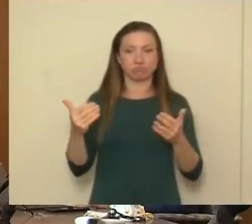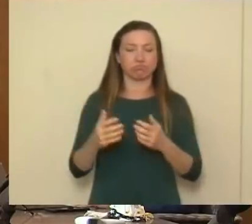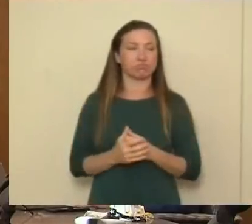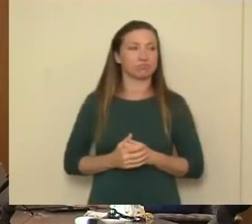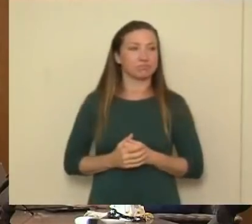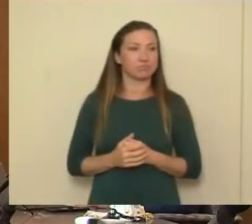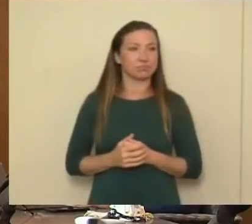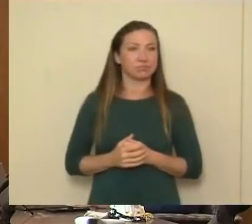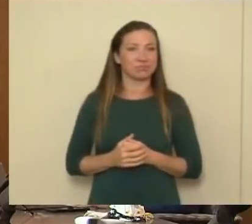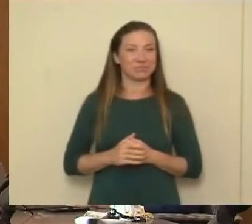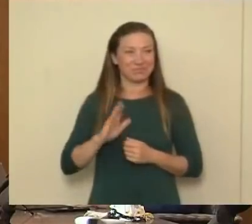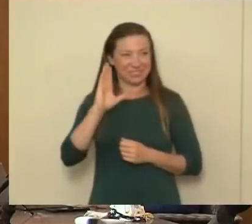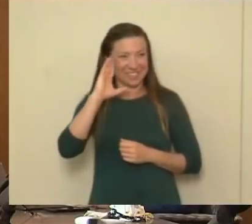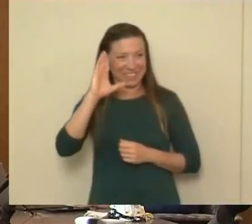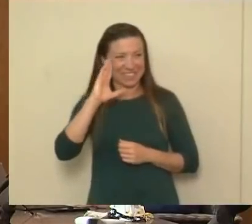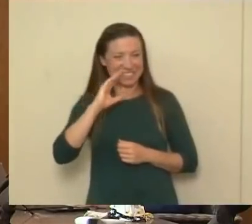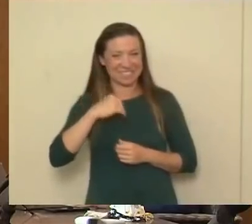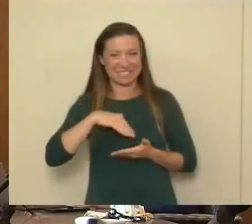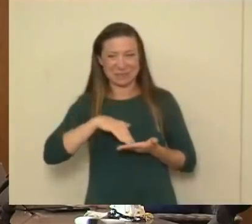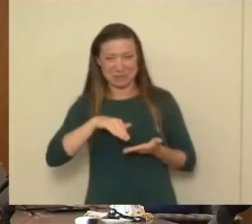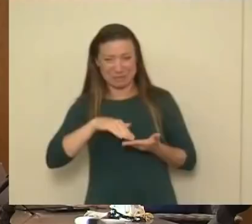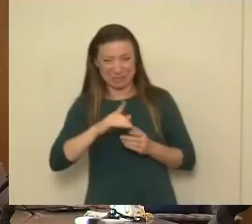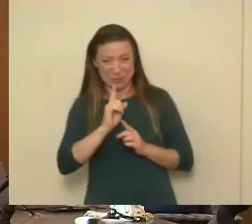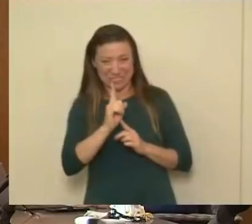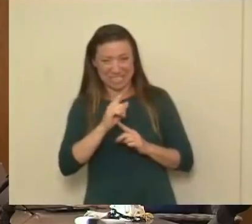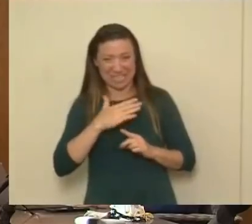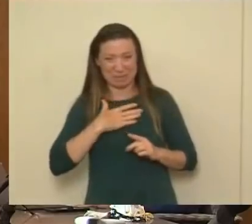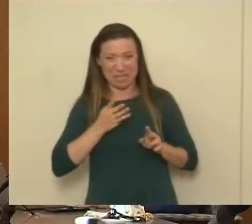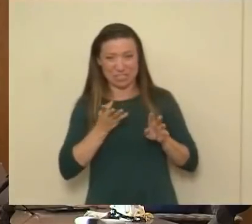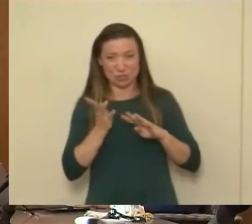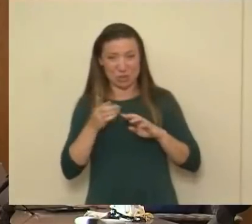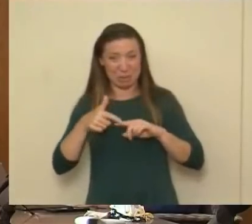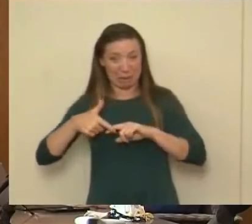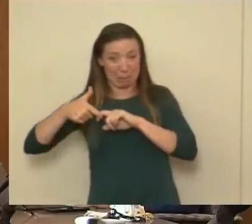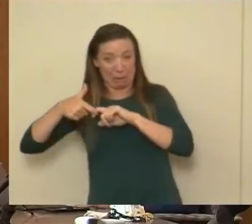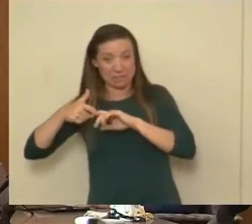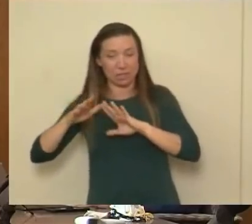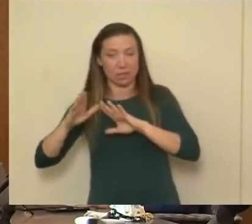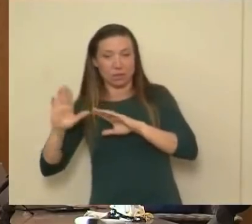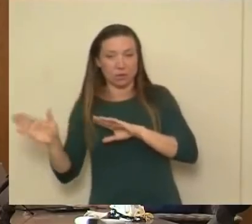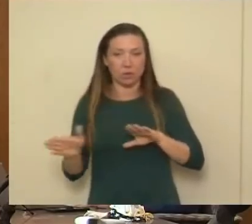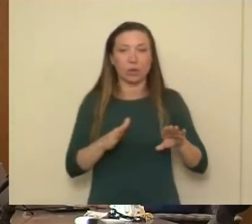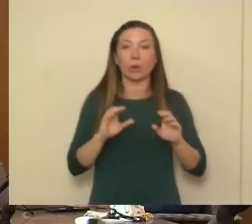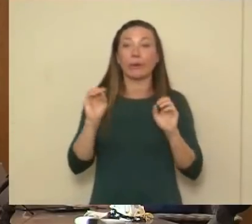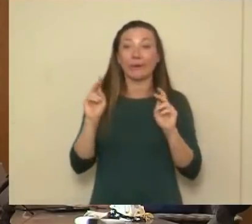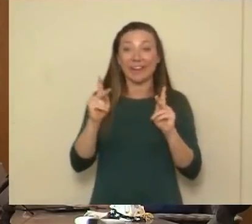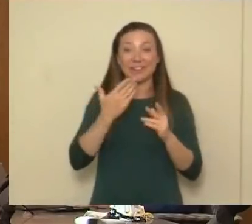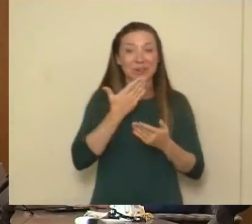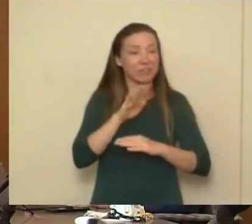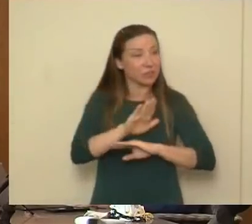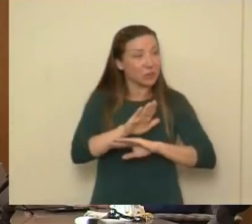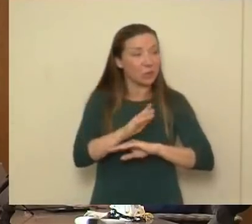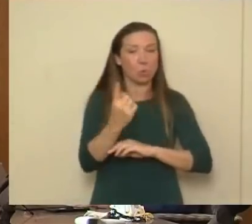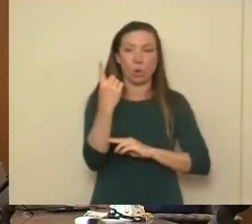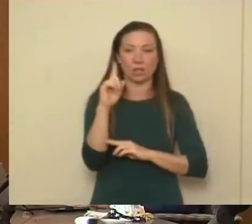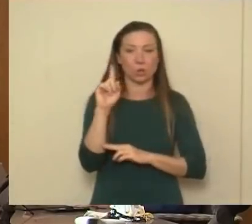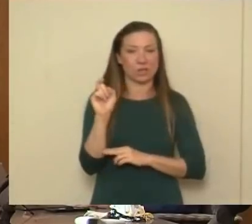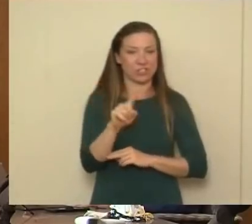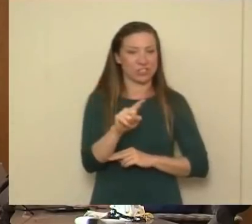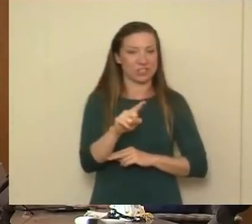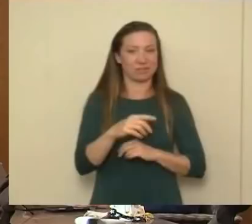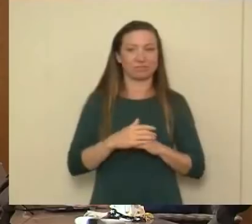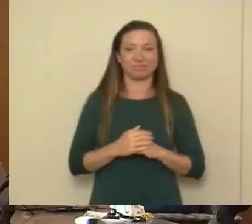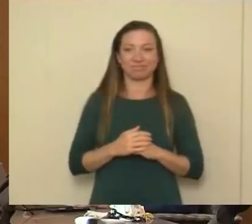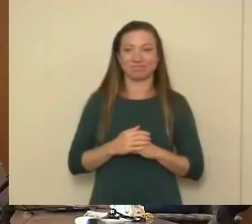All right, pardon me for just a second. I had to pause the stream, but good afternoon, everyone. Just one question today, as instructed last week